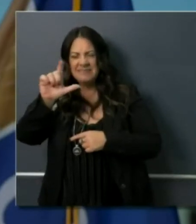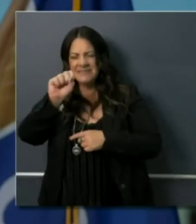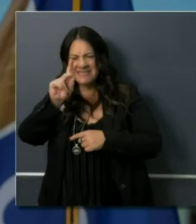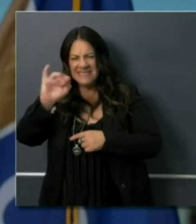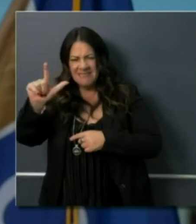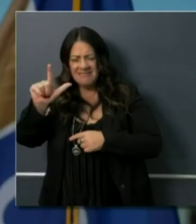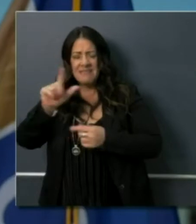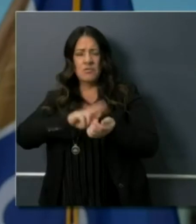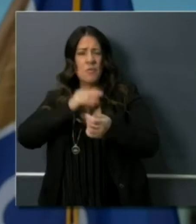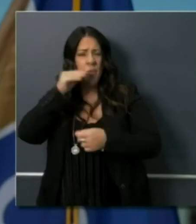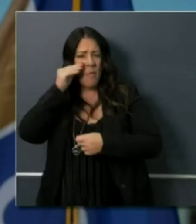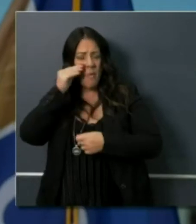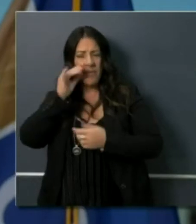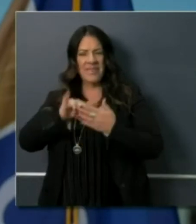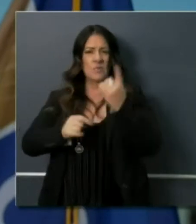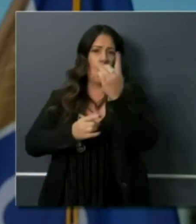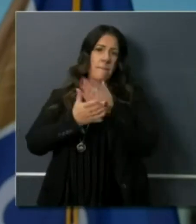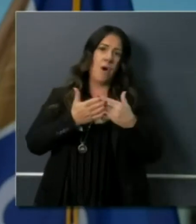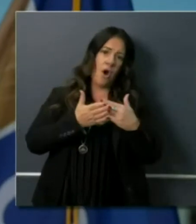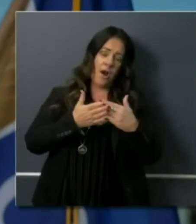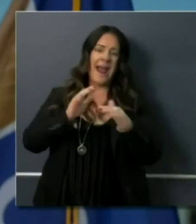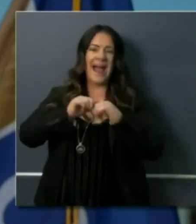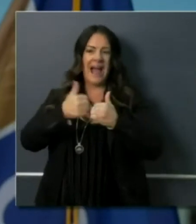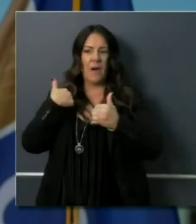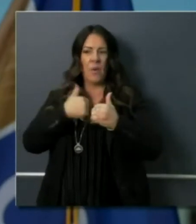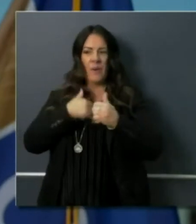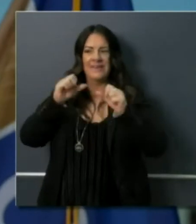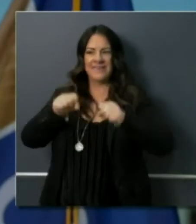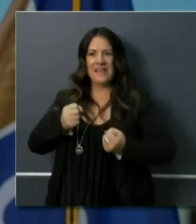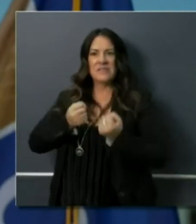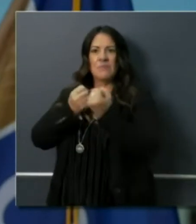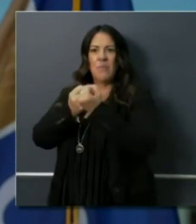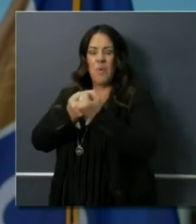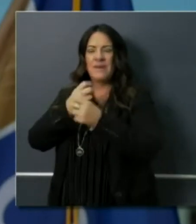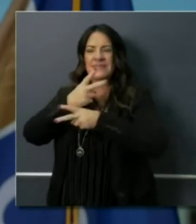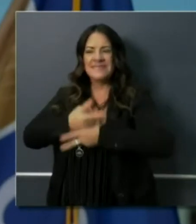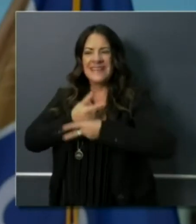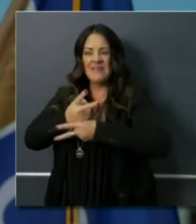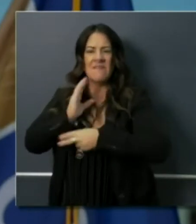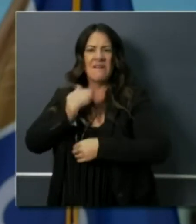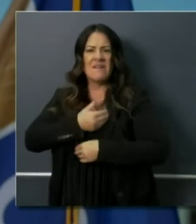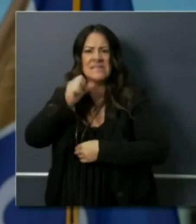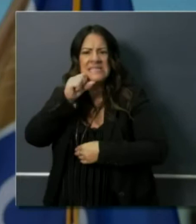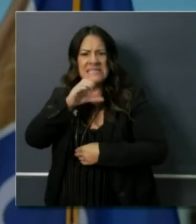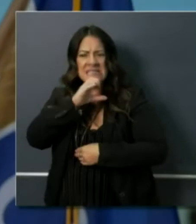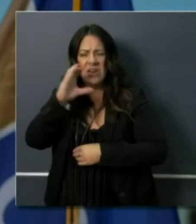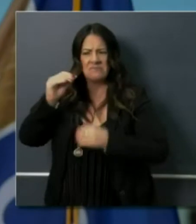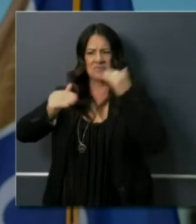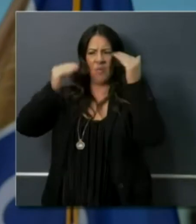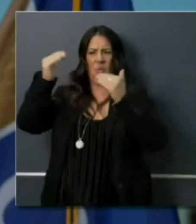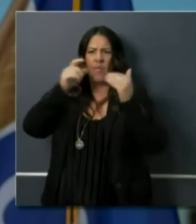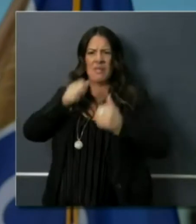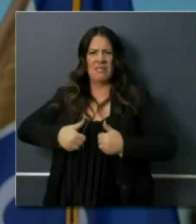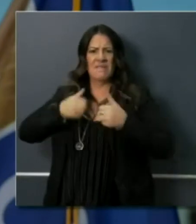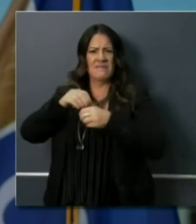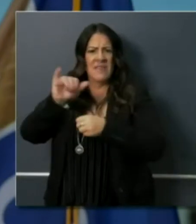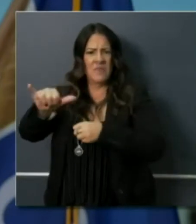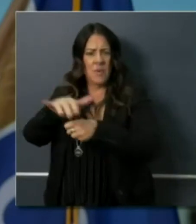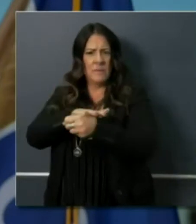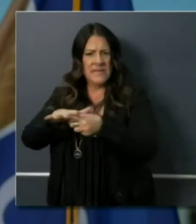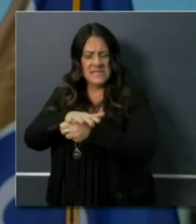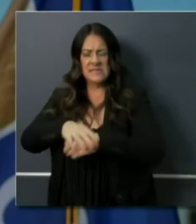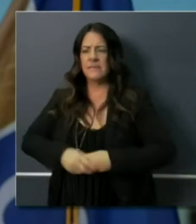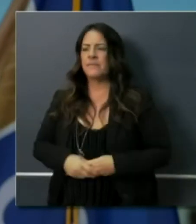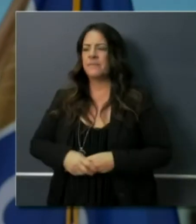of the overall strategy to take care of our seniors and adults in the state of California. There's an additional